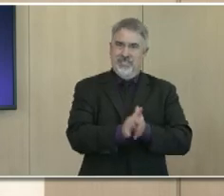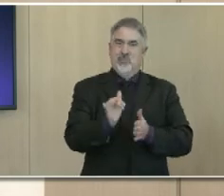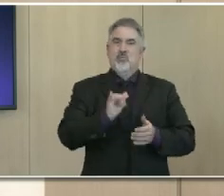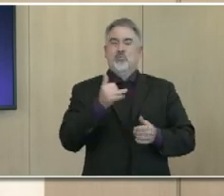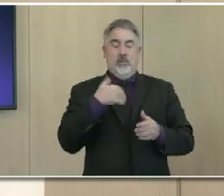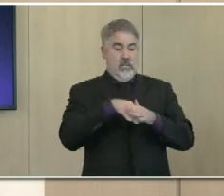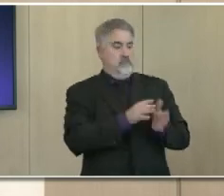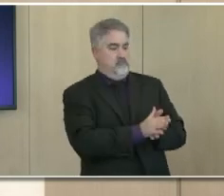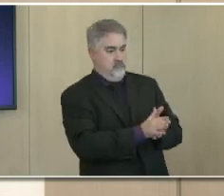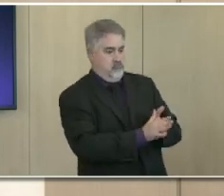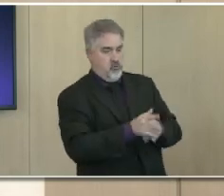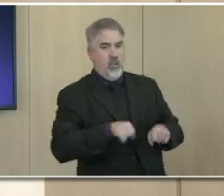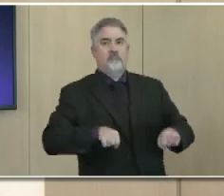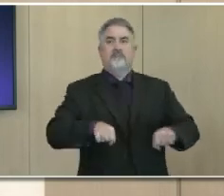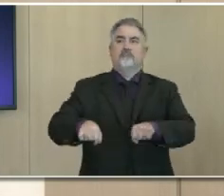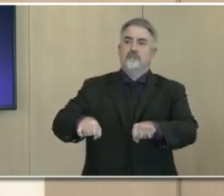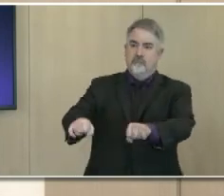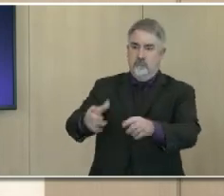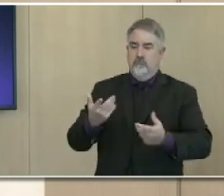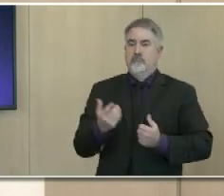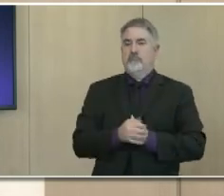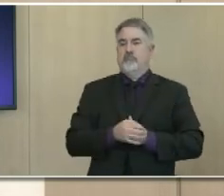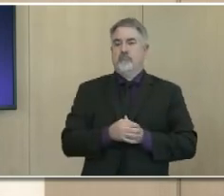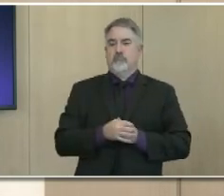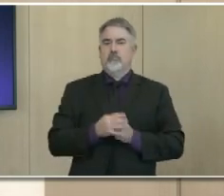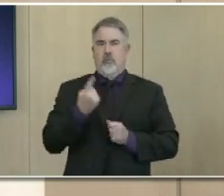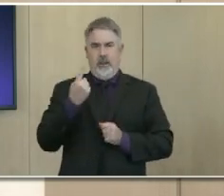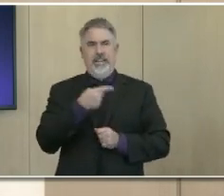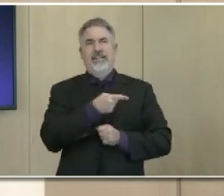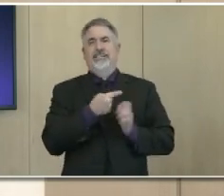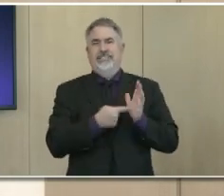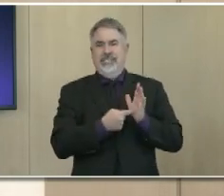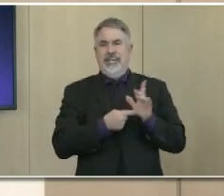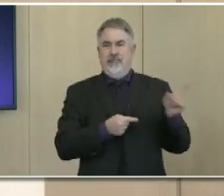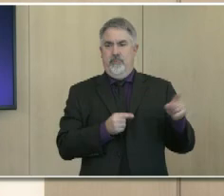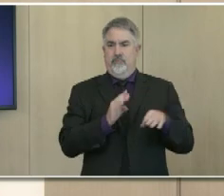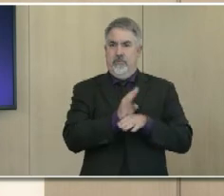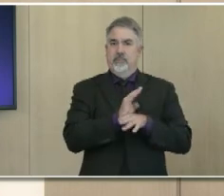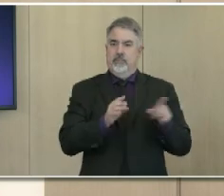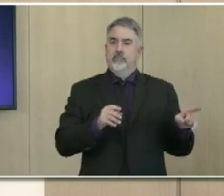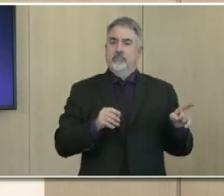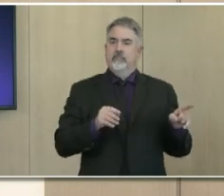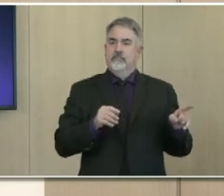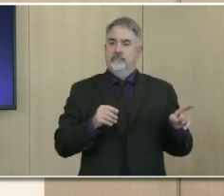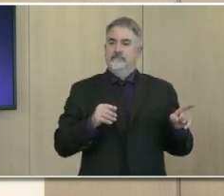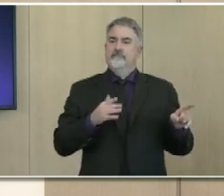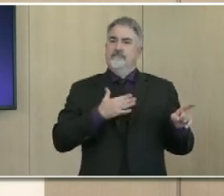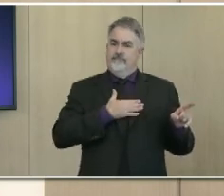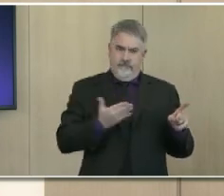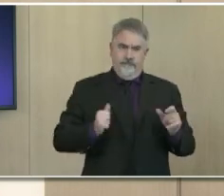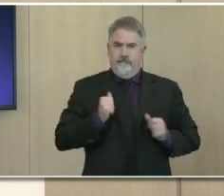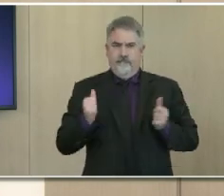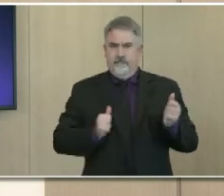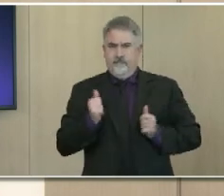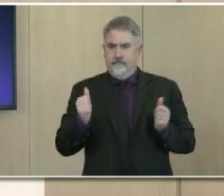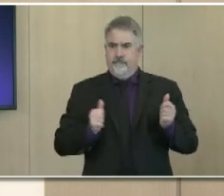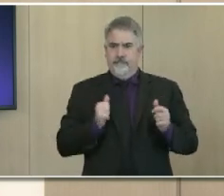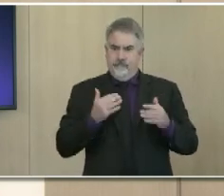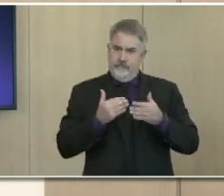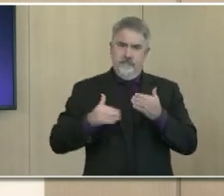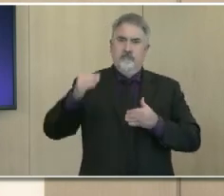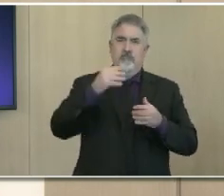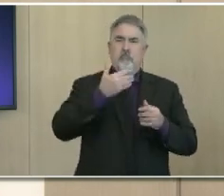many businesses are doing to go above and beyond the call of duty in order to assist us in implementing these